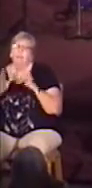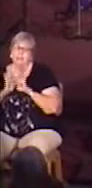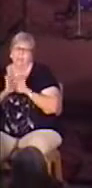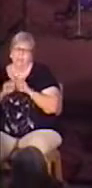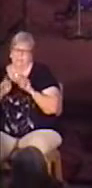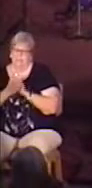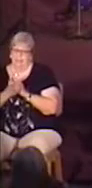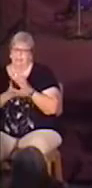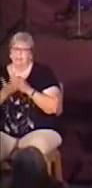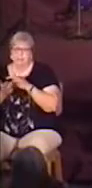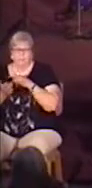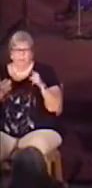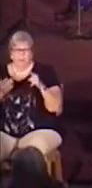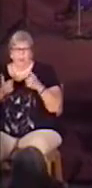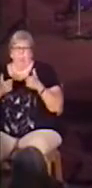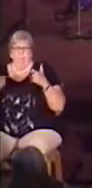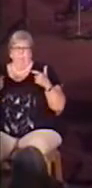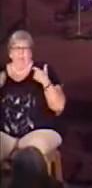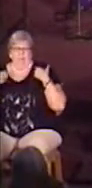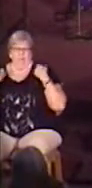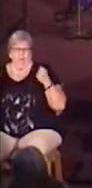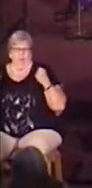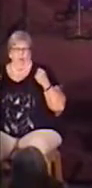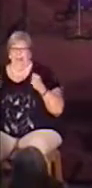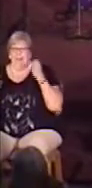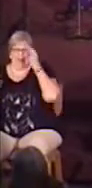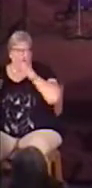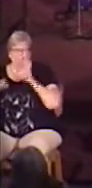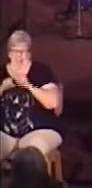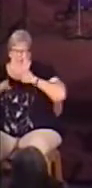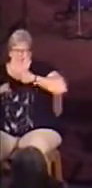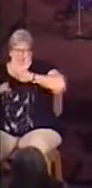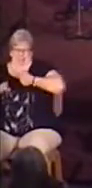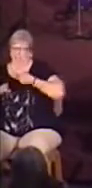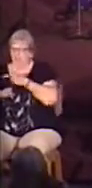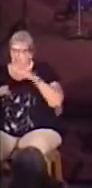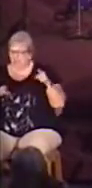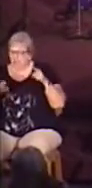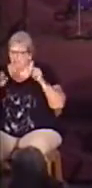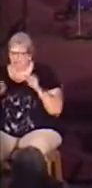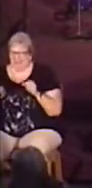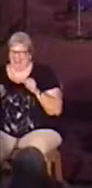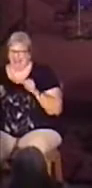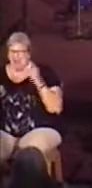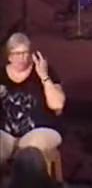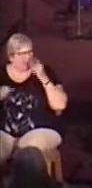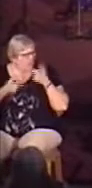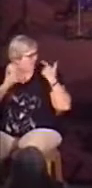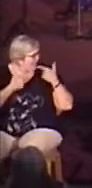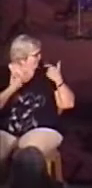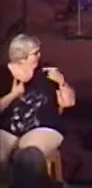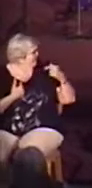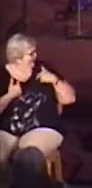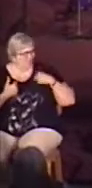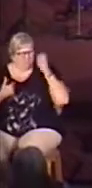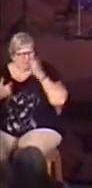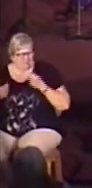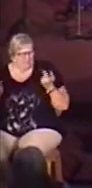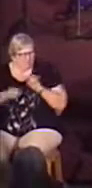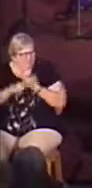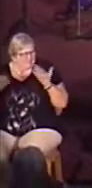of you are big and strong and masculine and good-looking like myself, and so you can actually, why are you laughing? That's not a